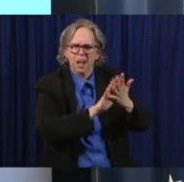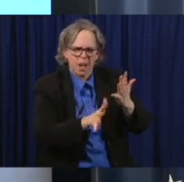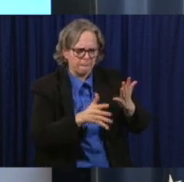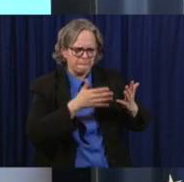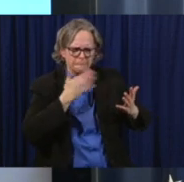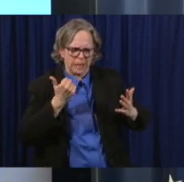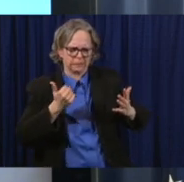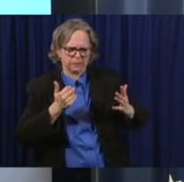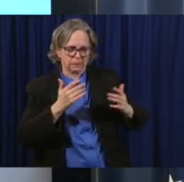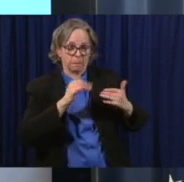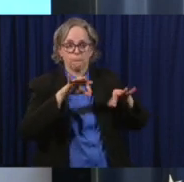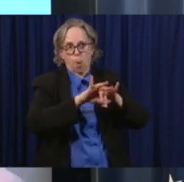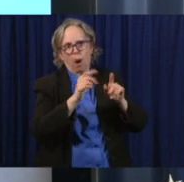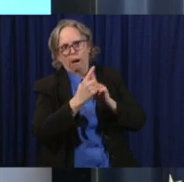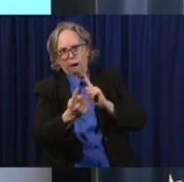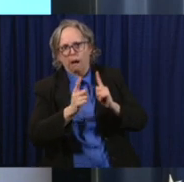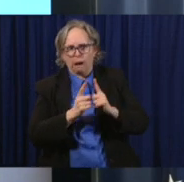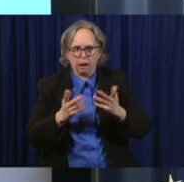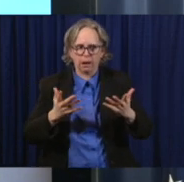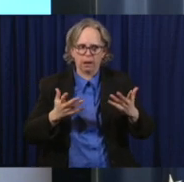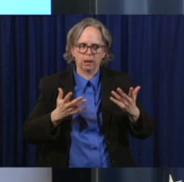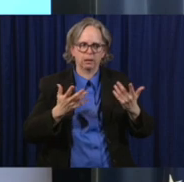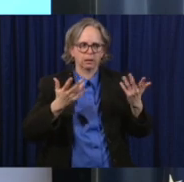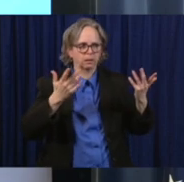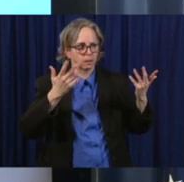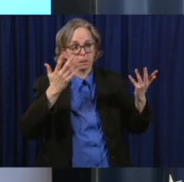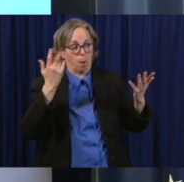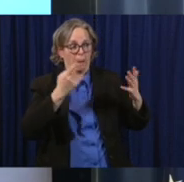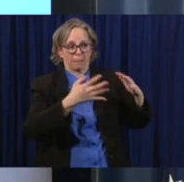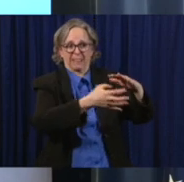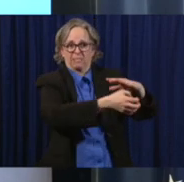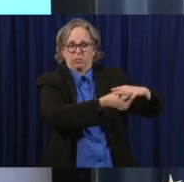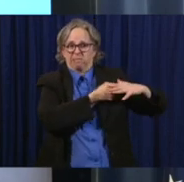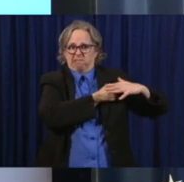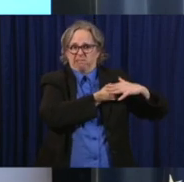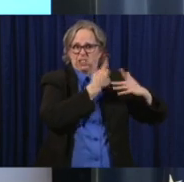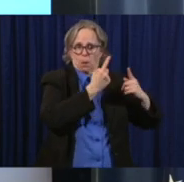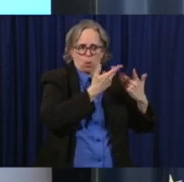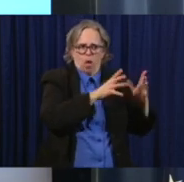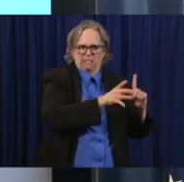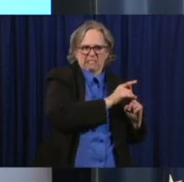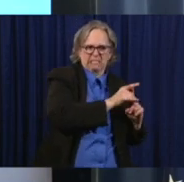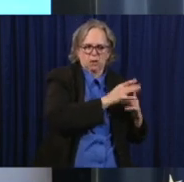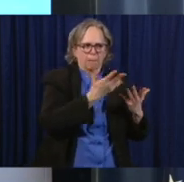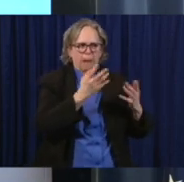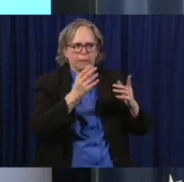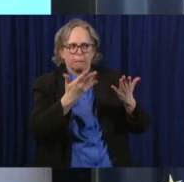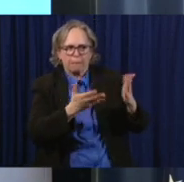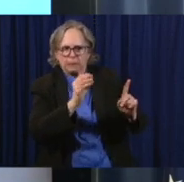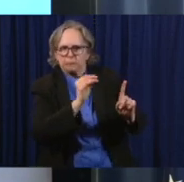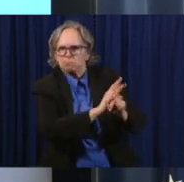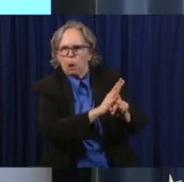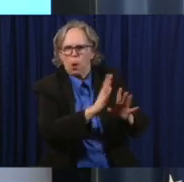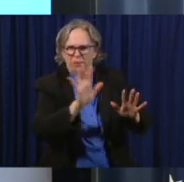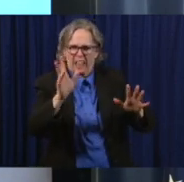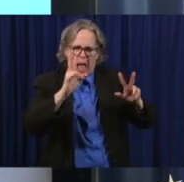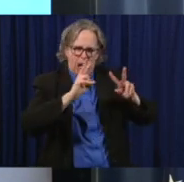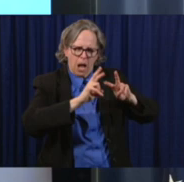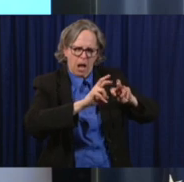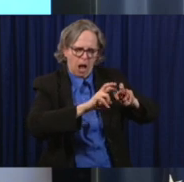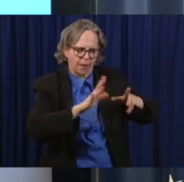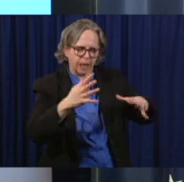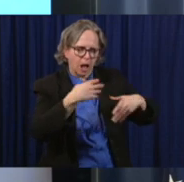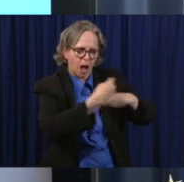keep isolated those who may have the disease or may have been exposed to the virus from those who have not and